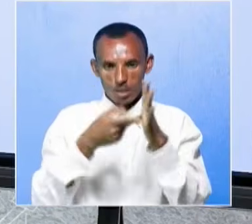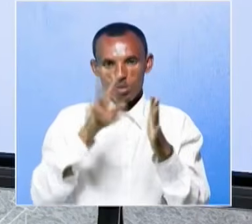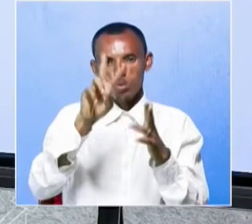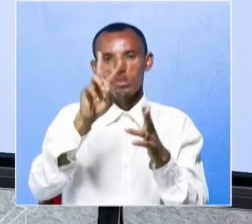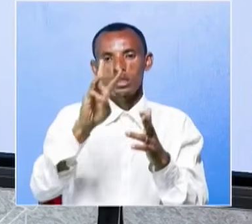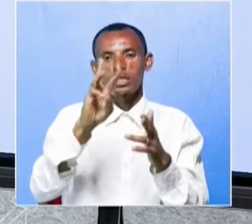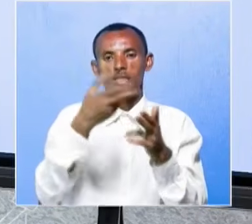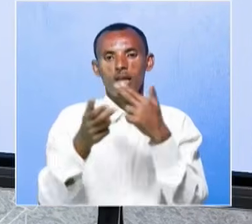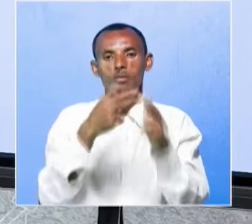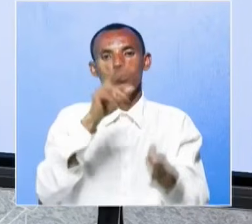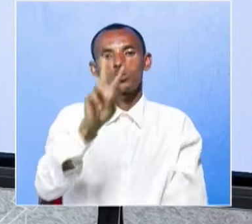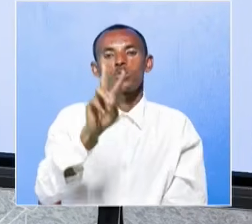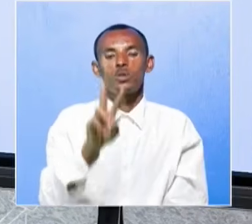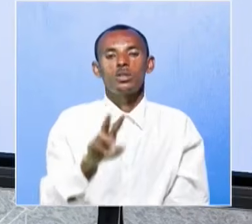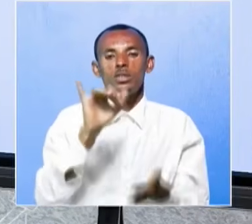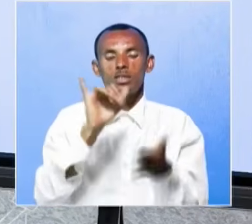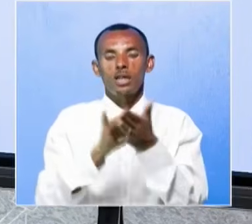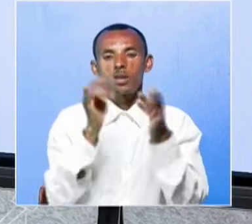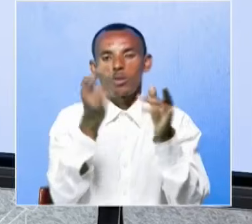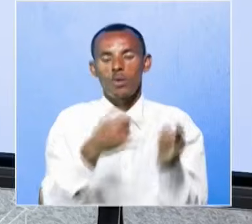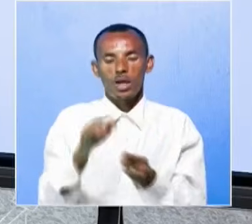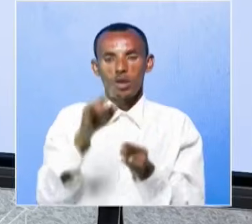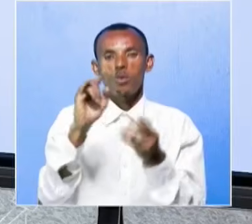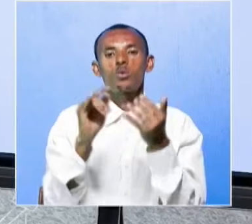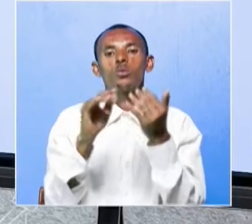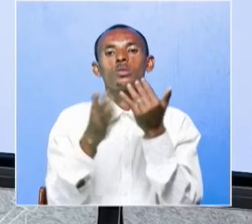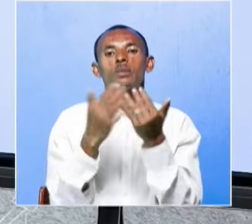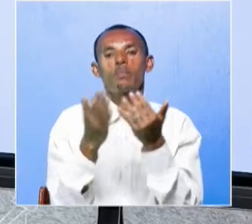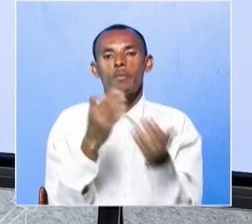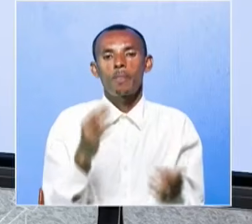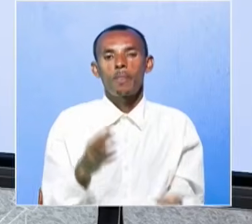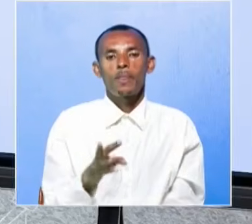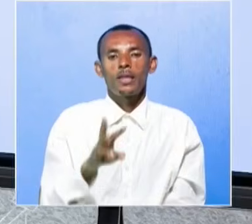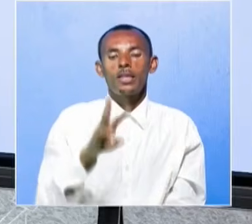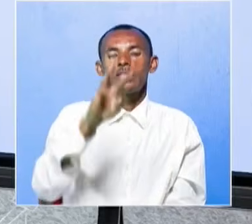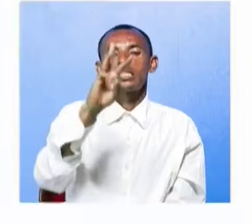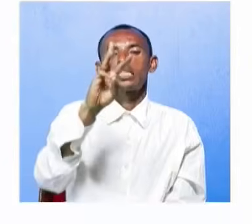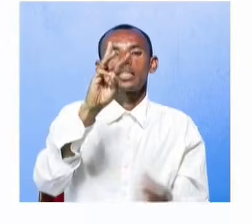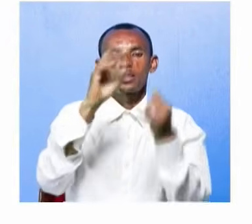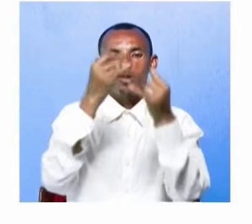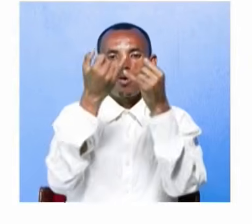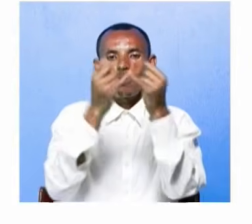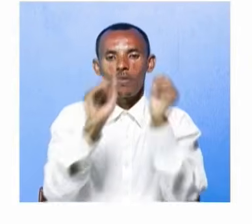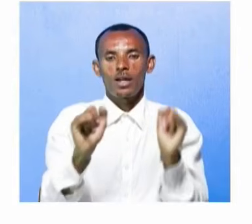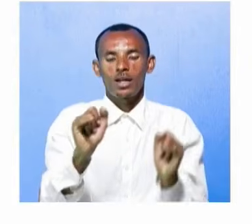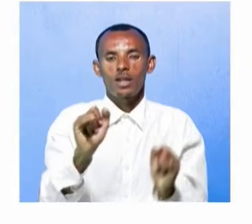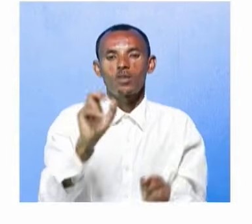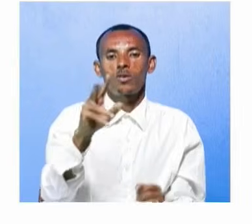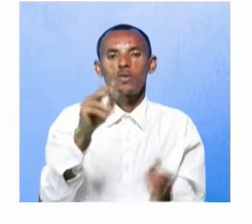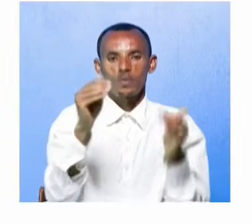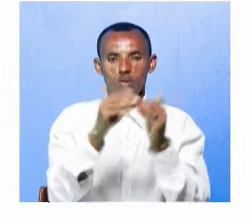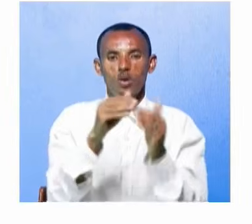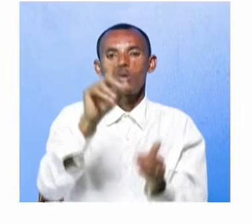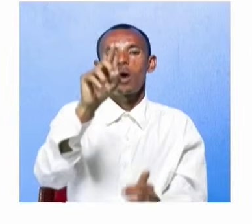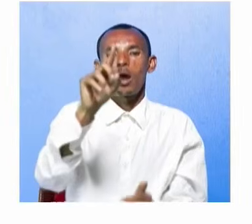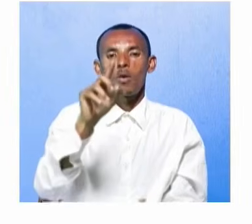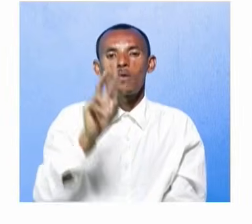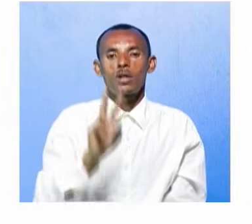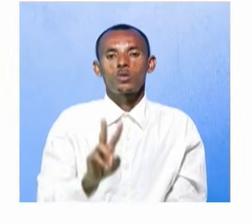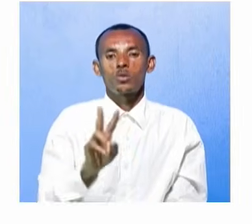2. So that way you can simplify 6 over 12 as 1 over 2.